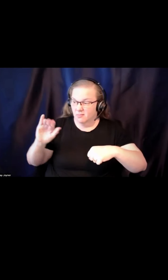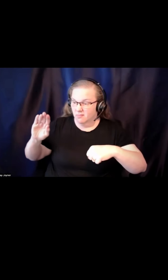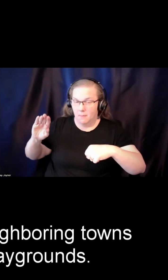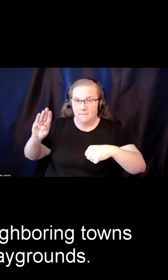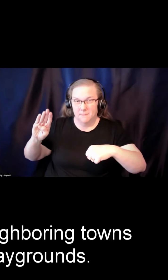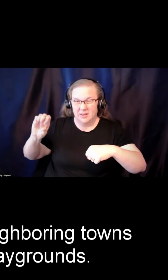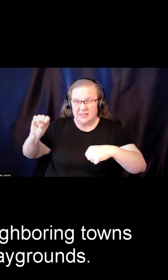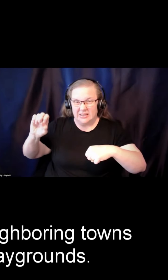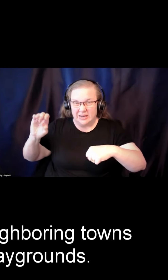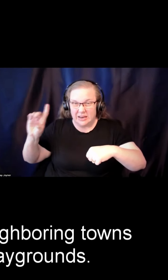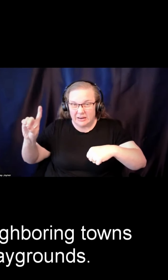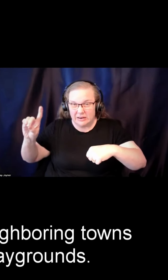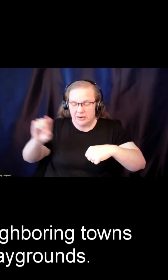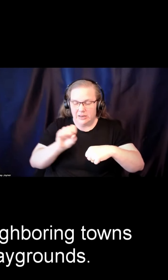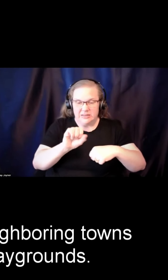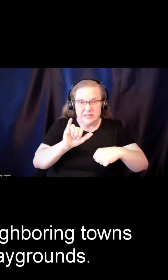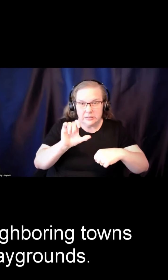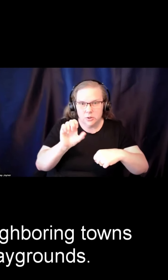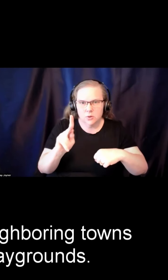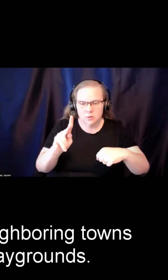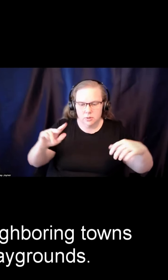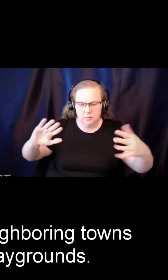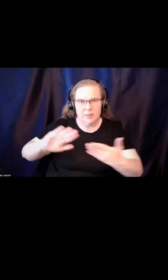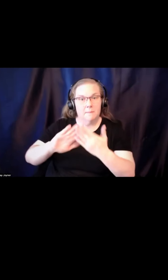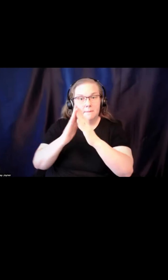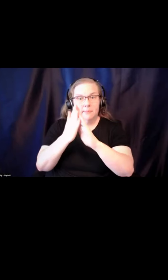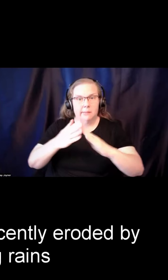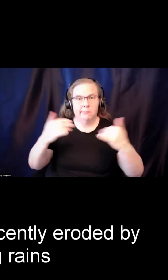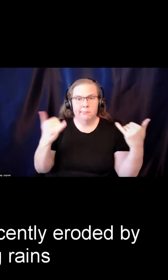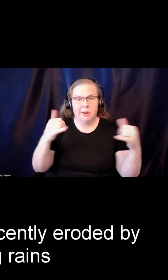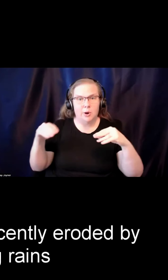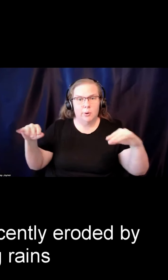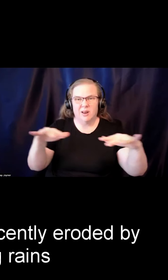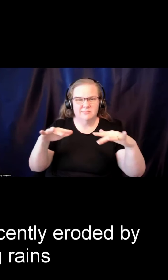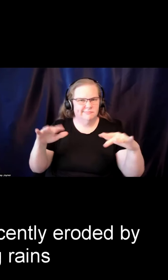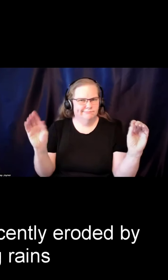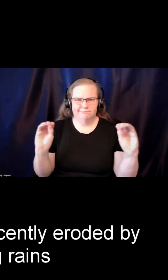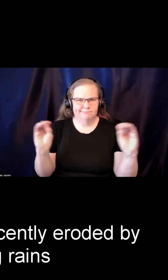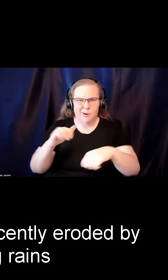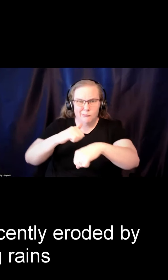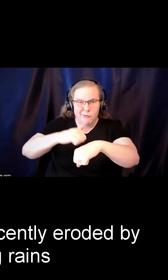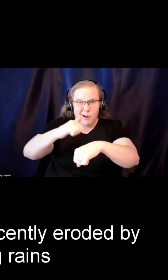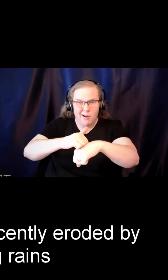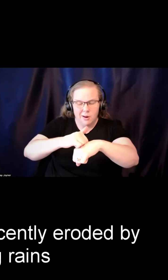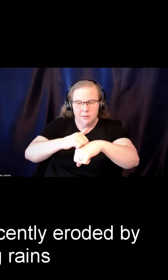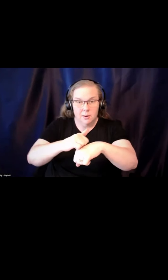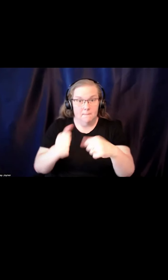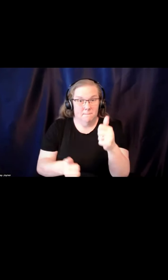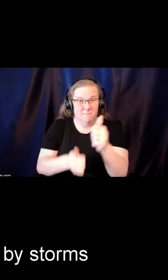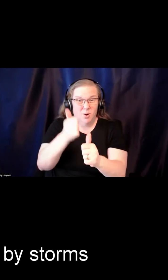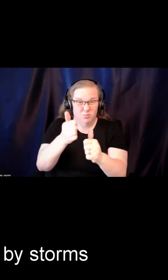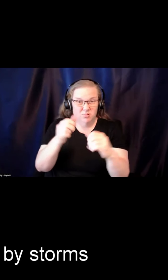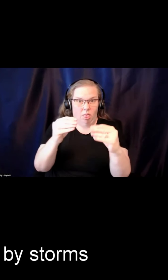sand that once turned neighboring towns into summer playgrounds. Much of that sand recently eroded by pummeling